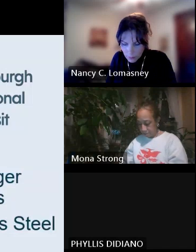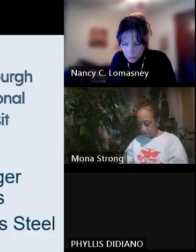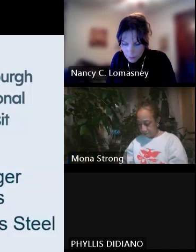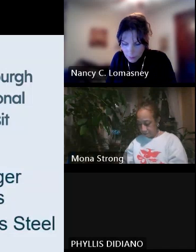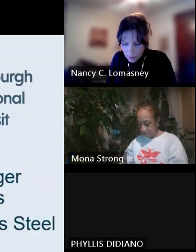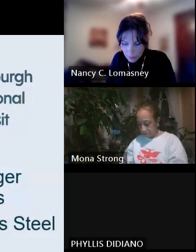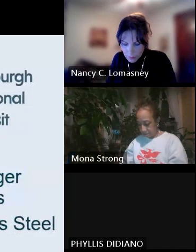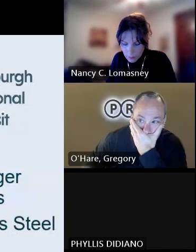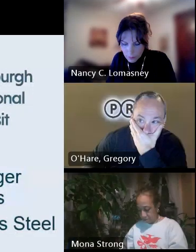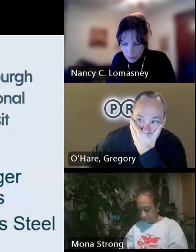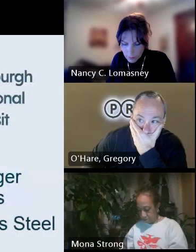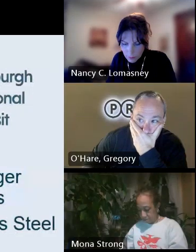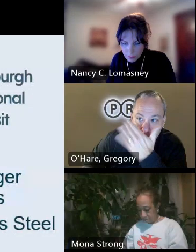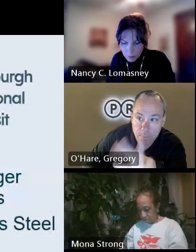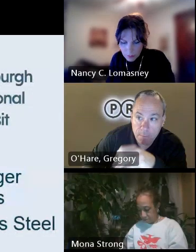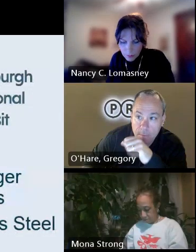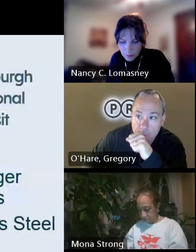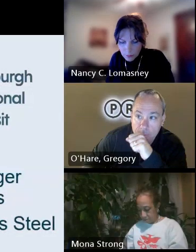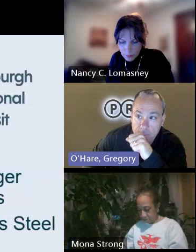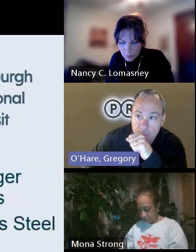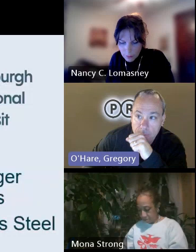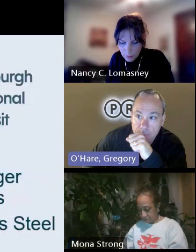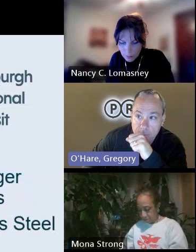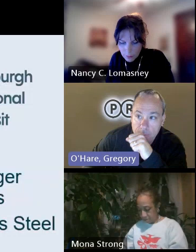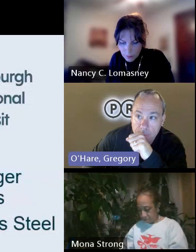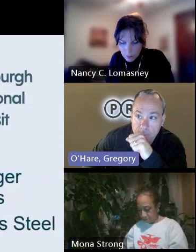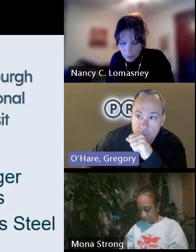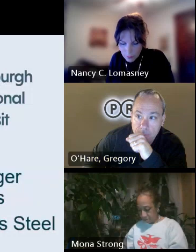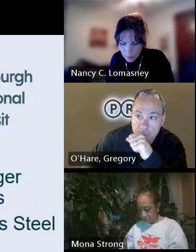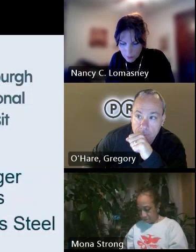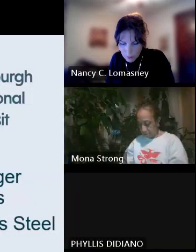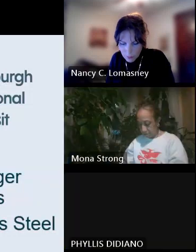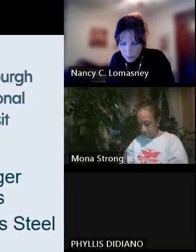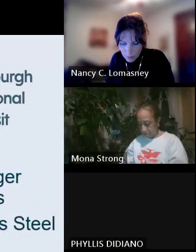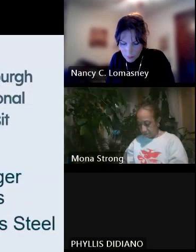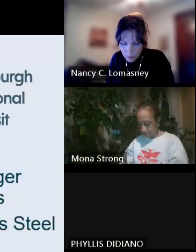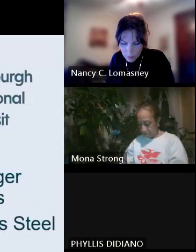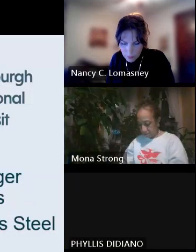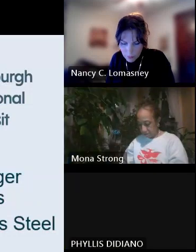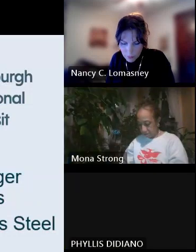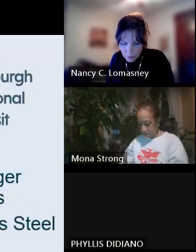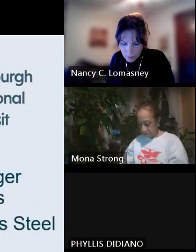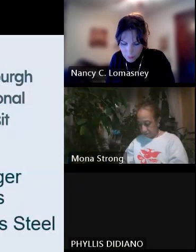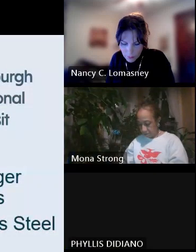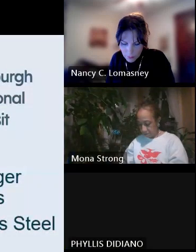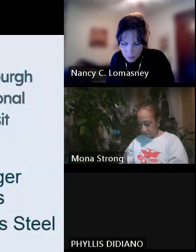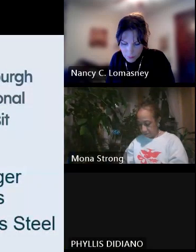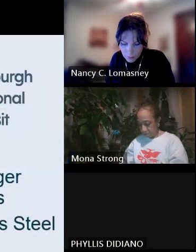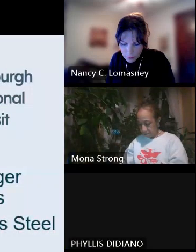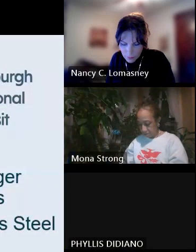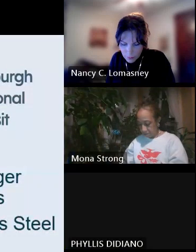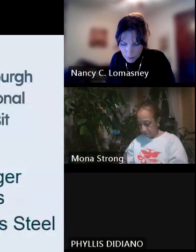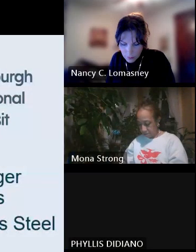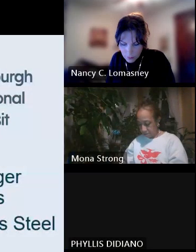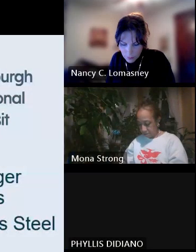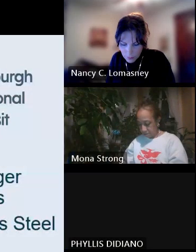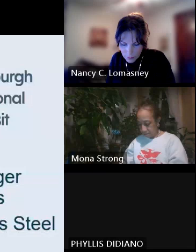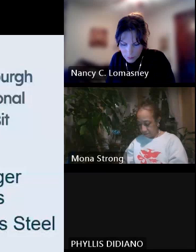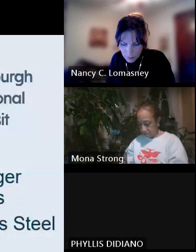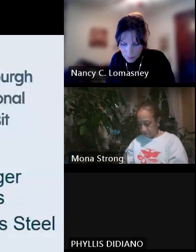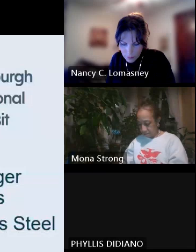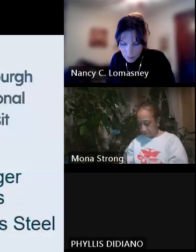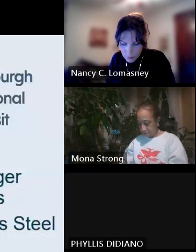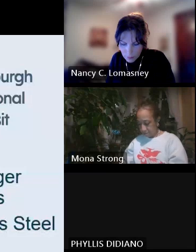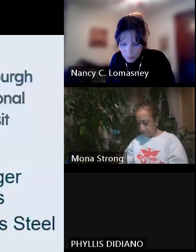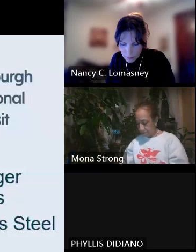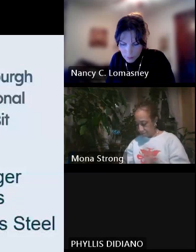Yeah, so go ahead, Greg. No, go ahead, good. I was just going to say that we are, when we get a little bit closer, we don't